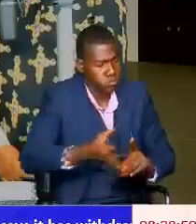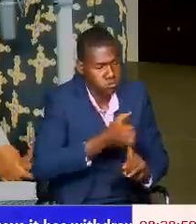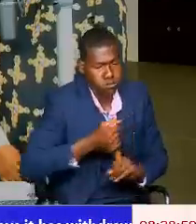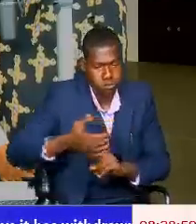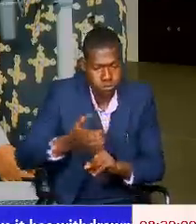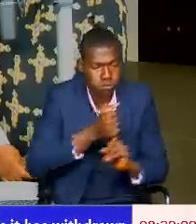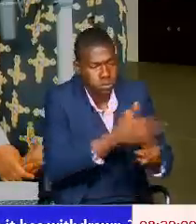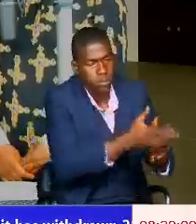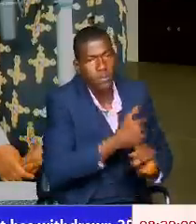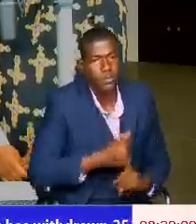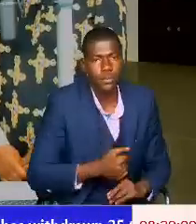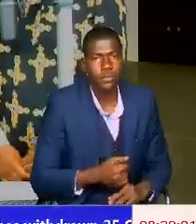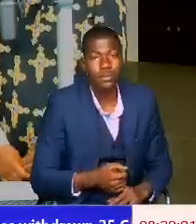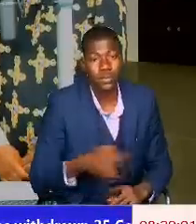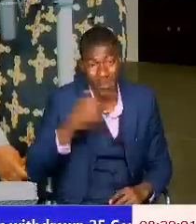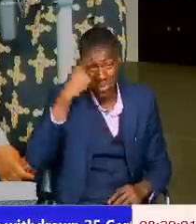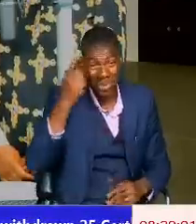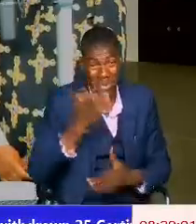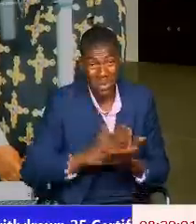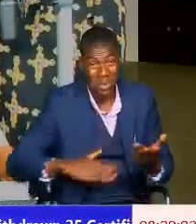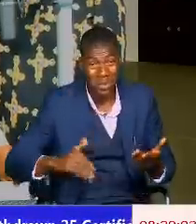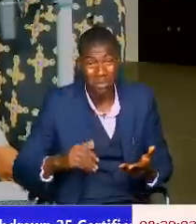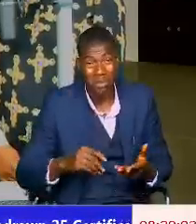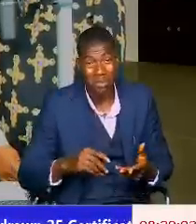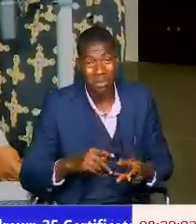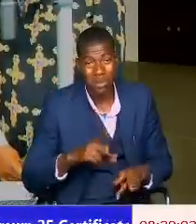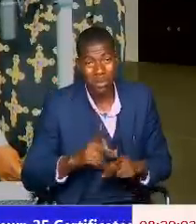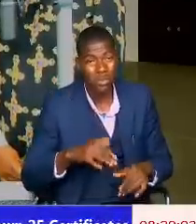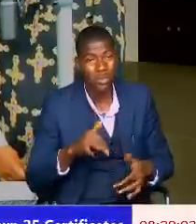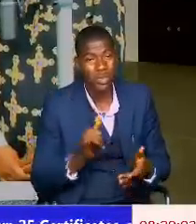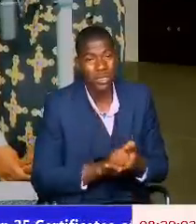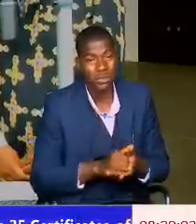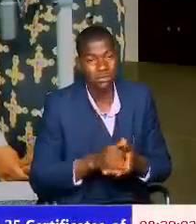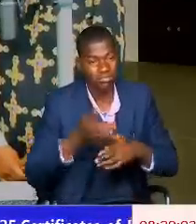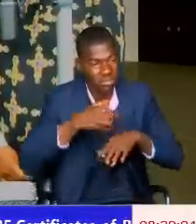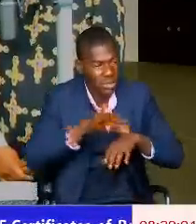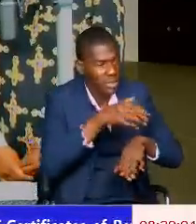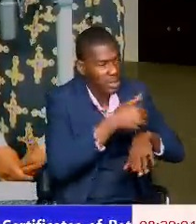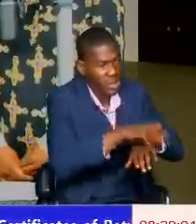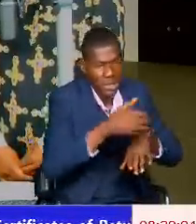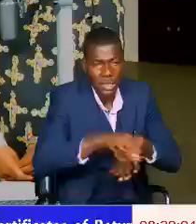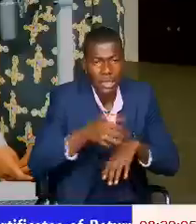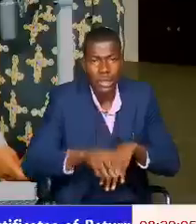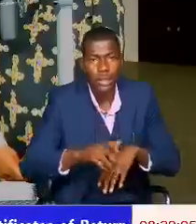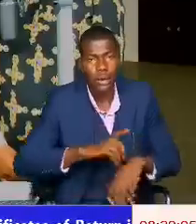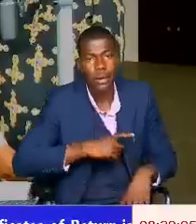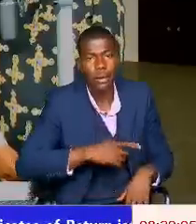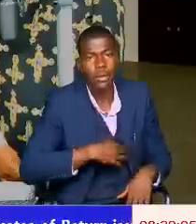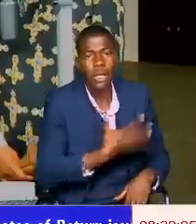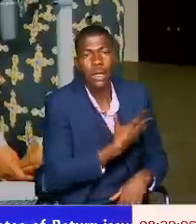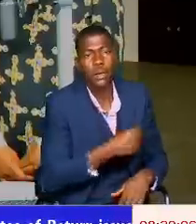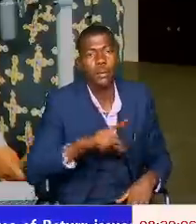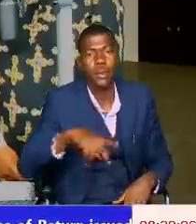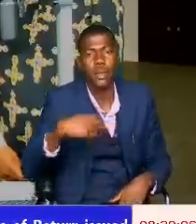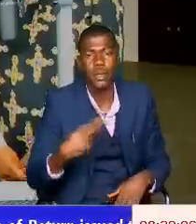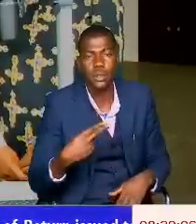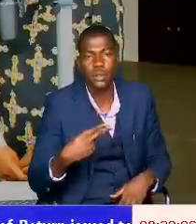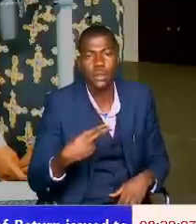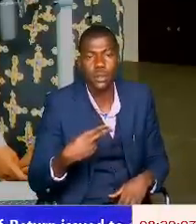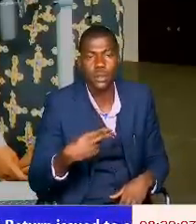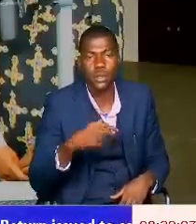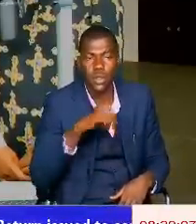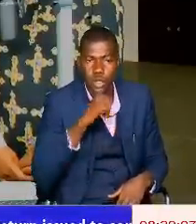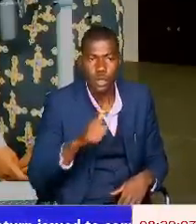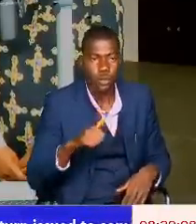Because some of these criminals where them pursue from Lagos, pursue from Port Harcourt because where they're harsh for there. They know they feel